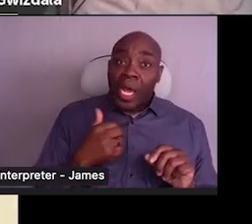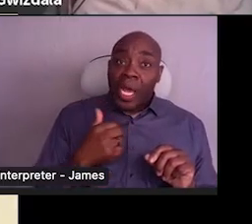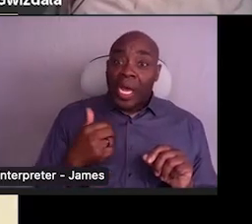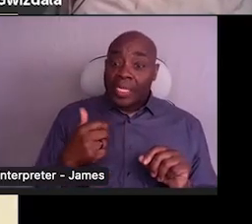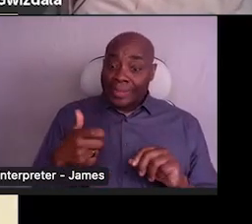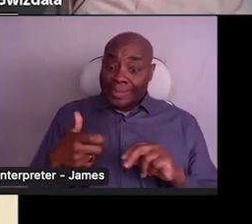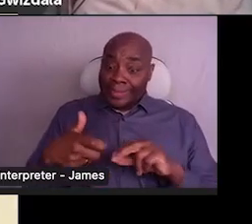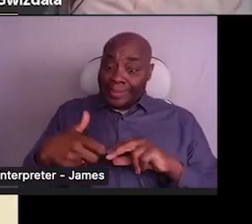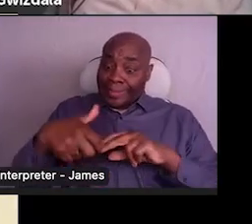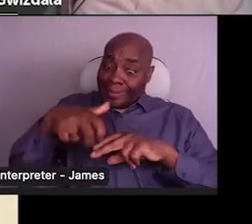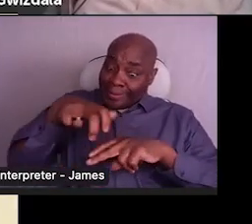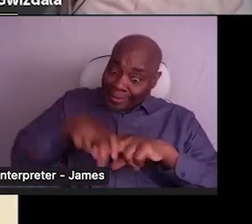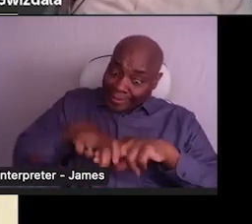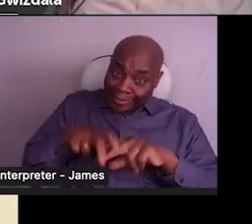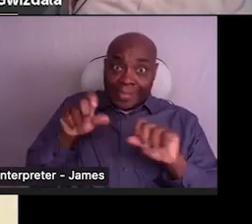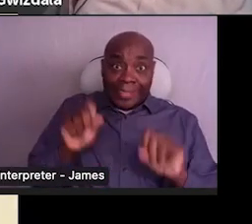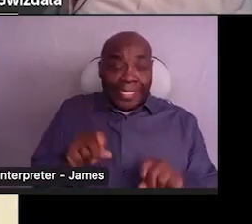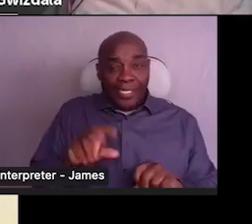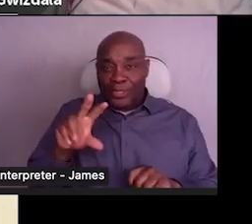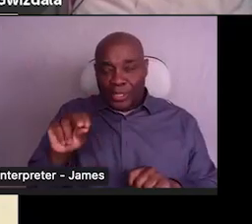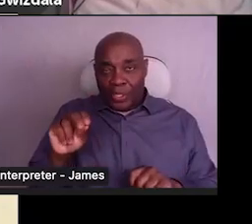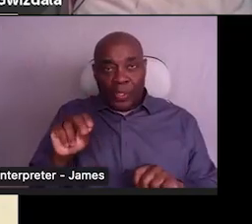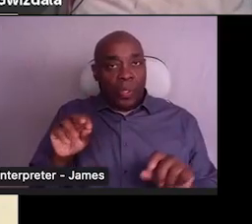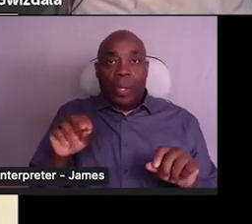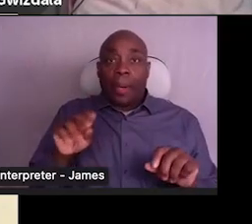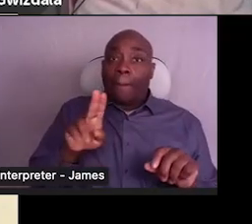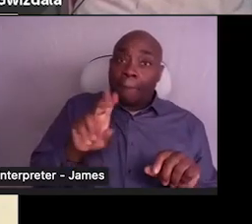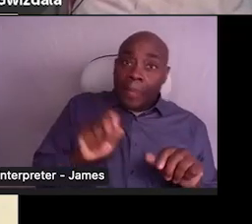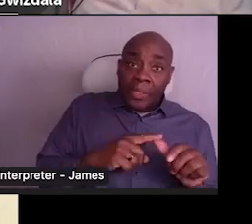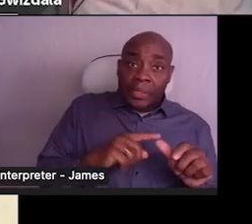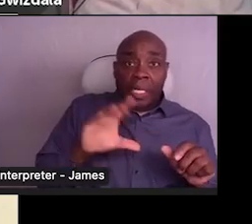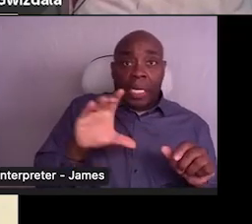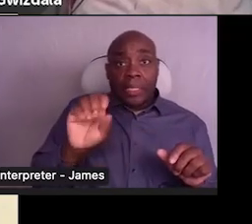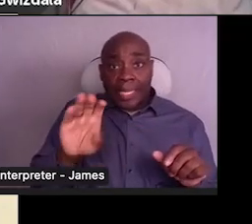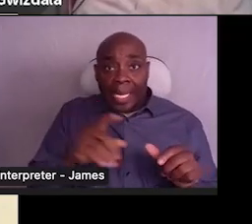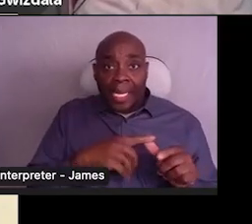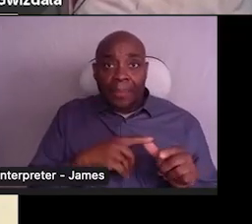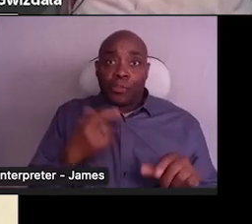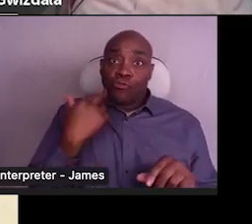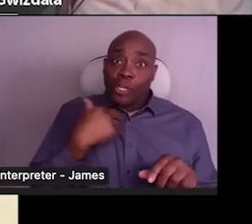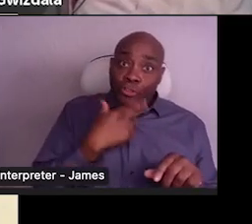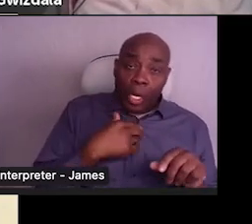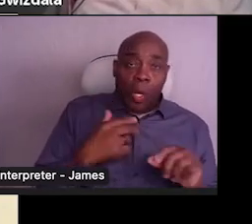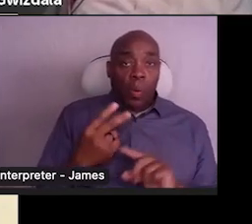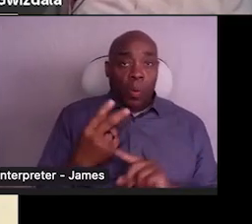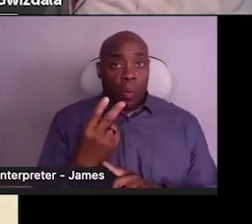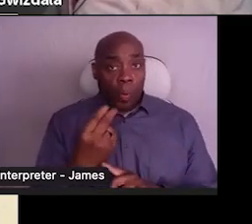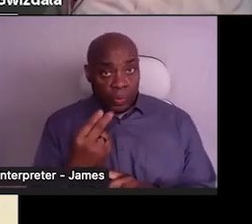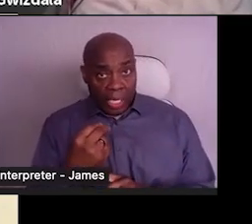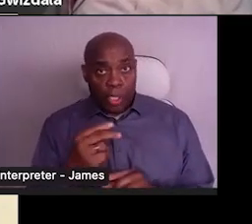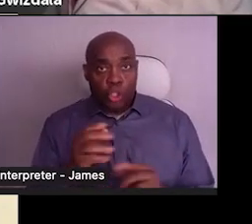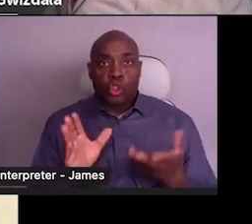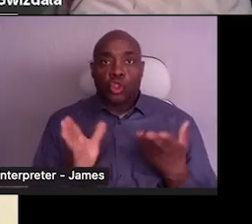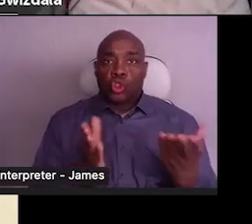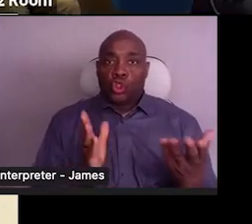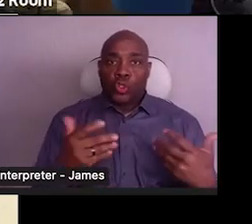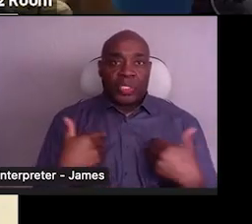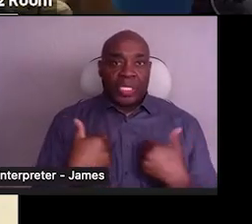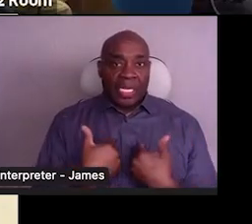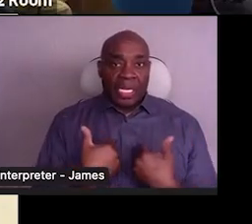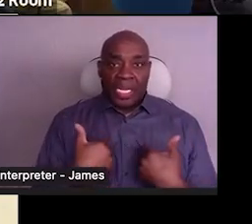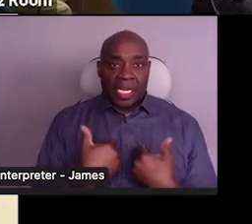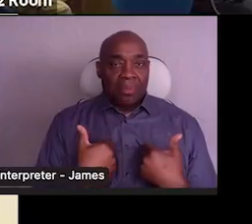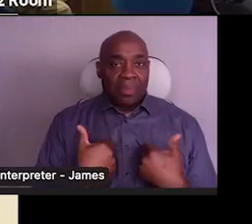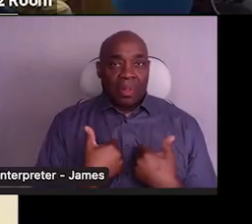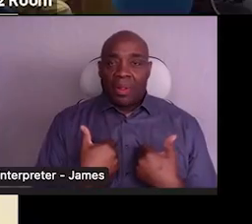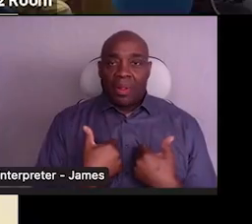seats of a public accommodation. So whether it's a bus or a taxi cab or a restaurant or a hotel,